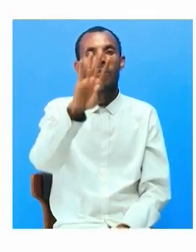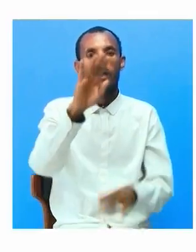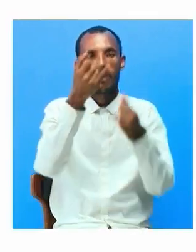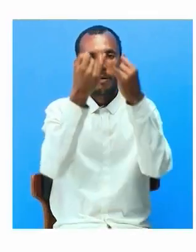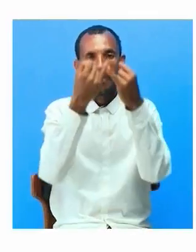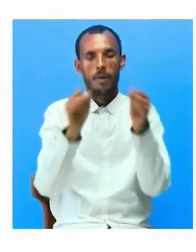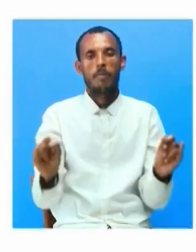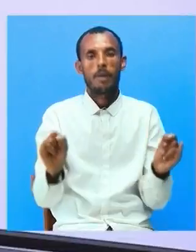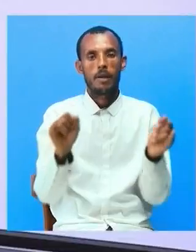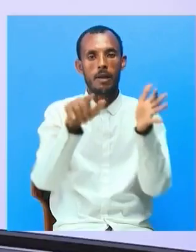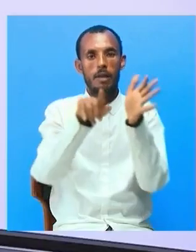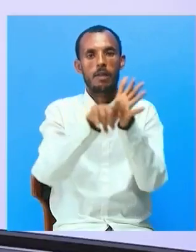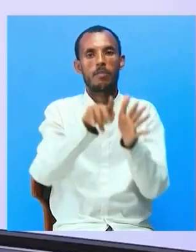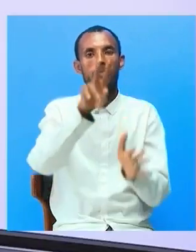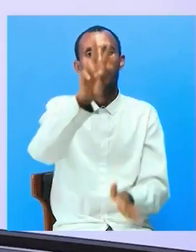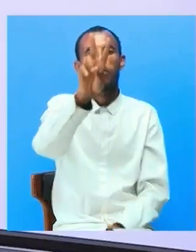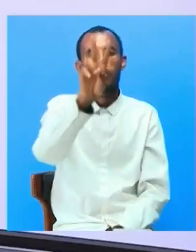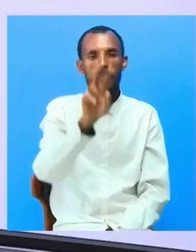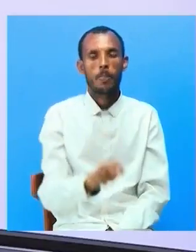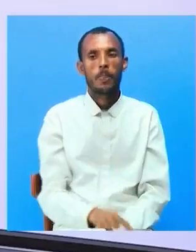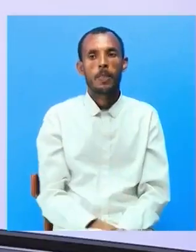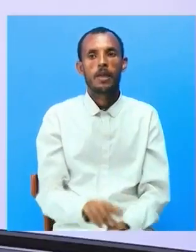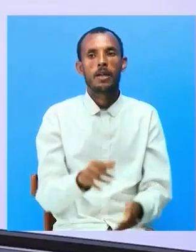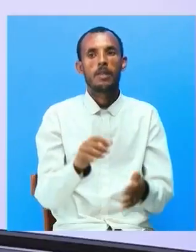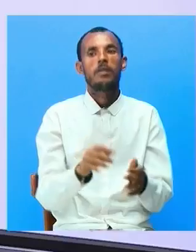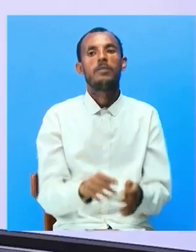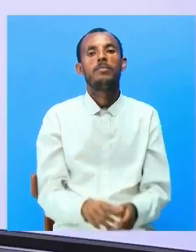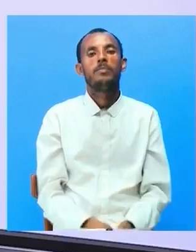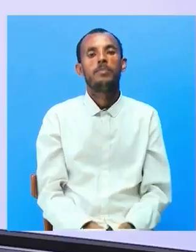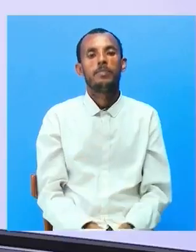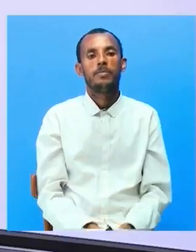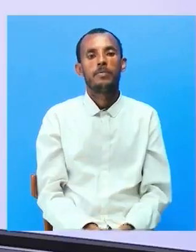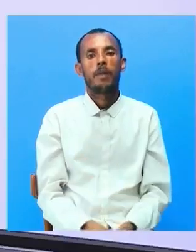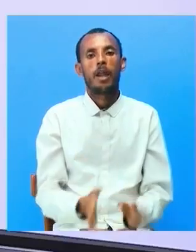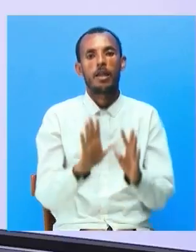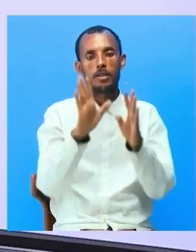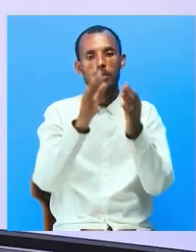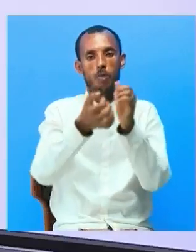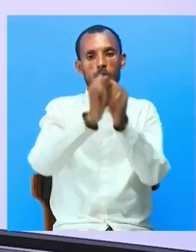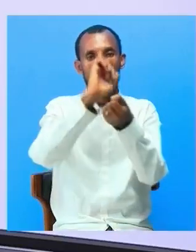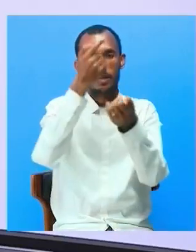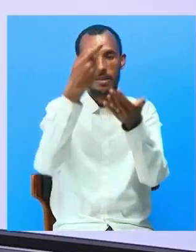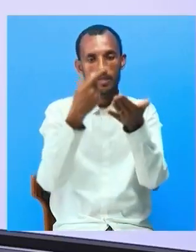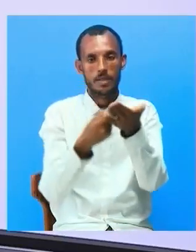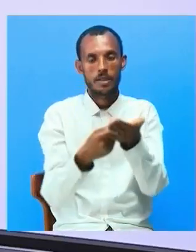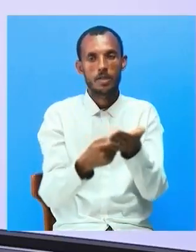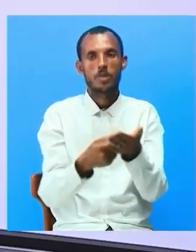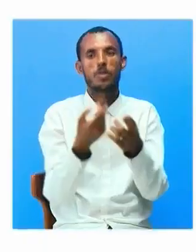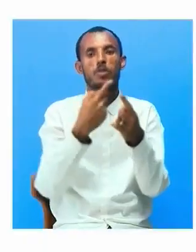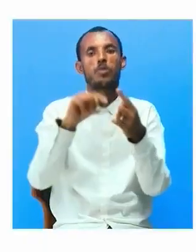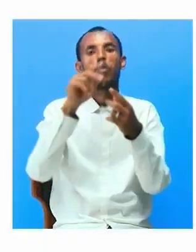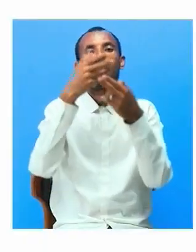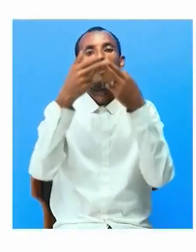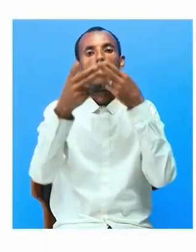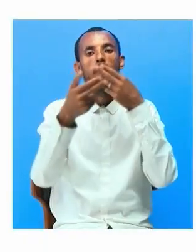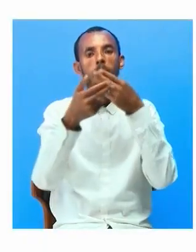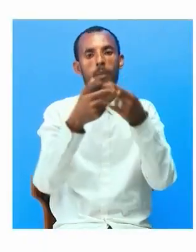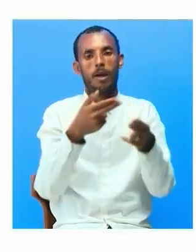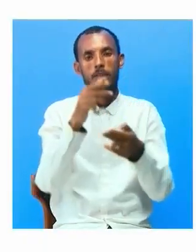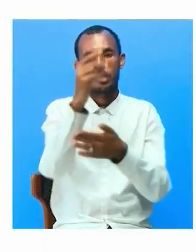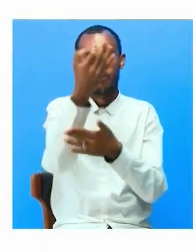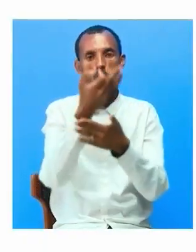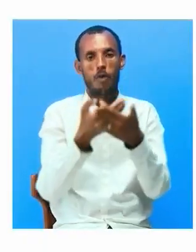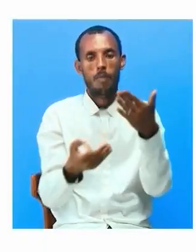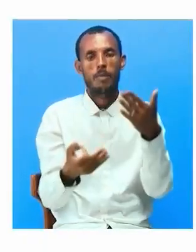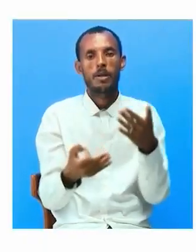4 divided by negative 2. It gives us what? Let's convert this into multiplication